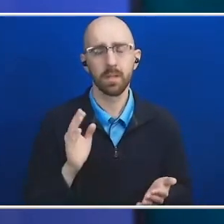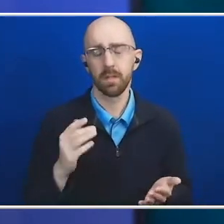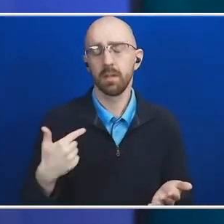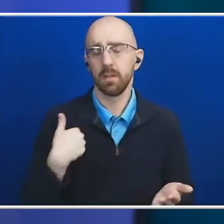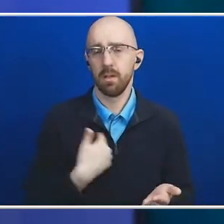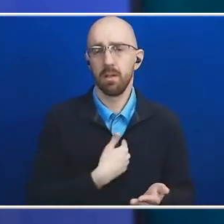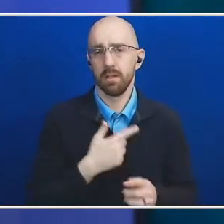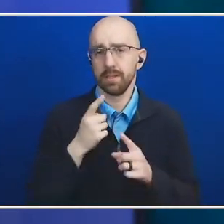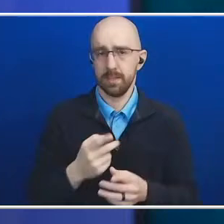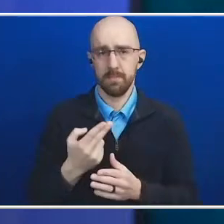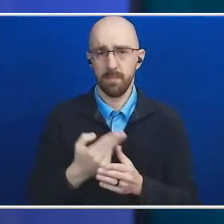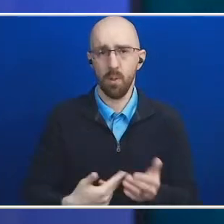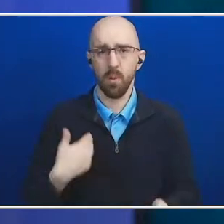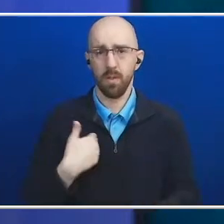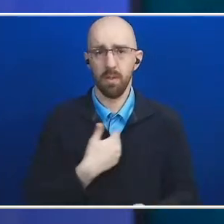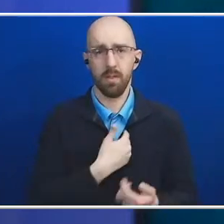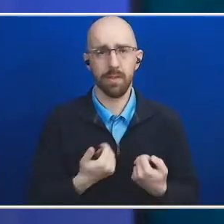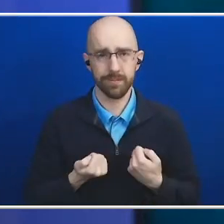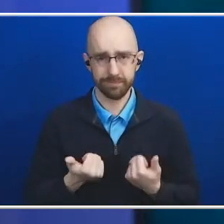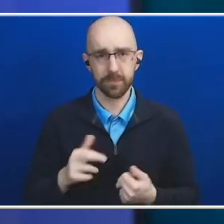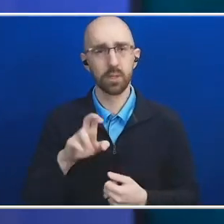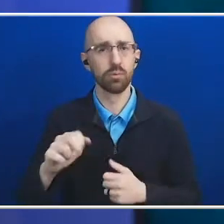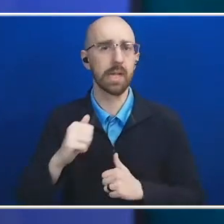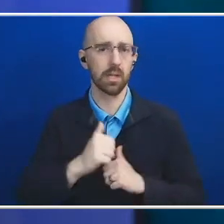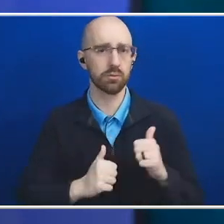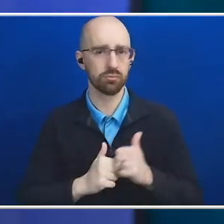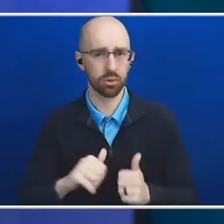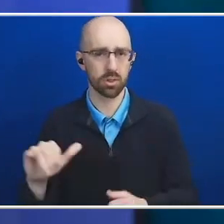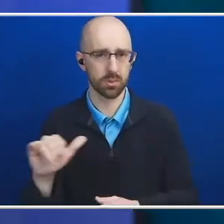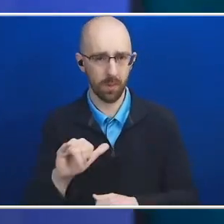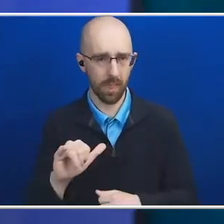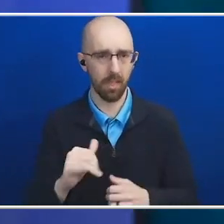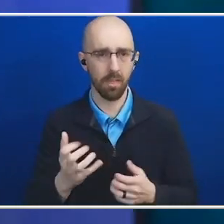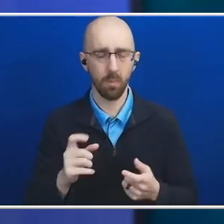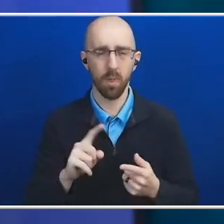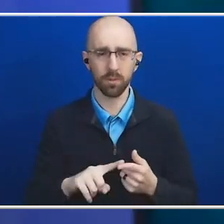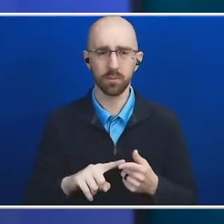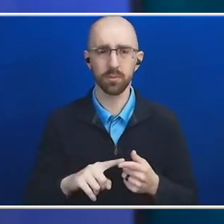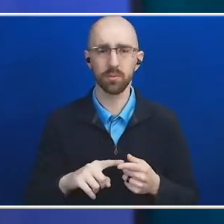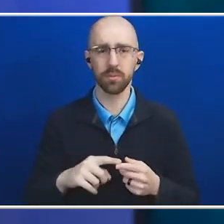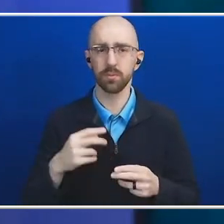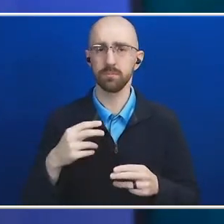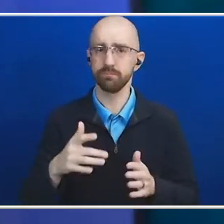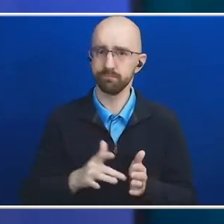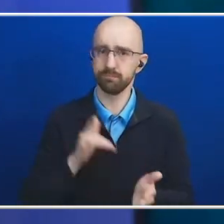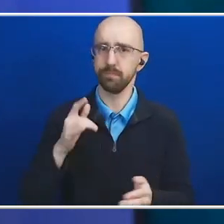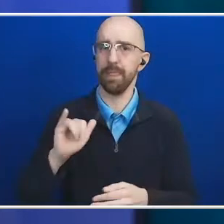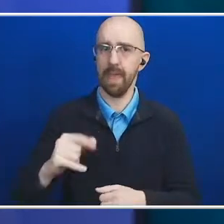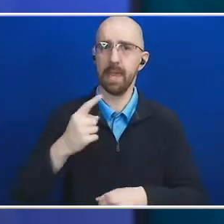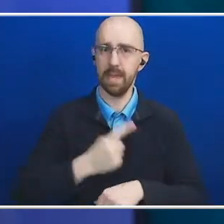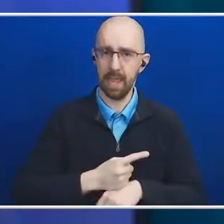with reconstruction. And we really want to optimize the day of the mastectomy to start reconstruction that day, and that went extraordinarily